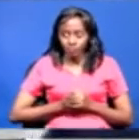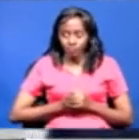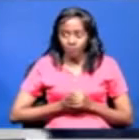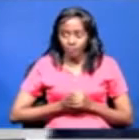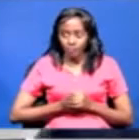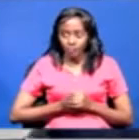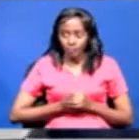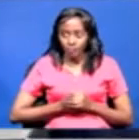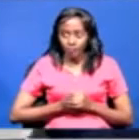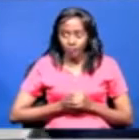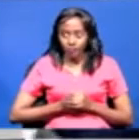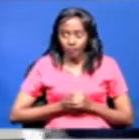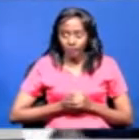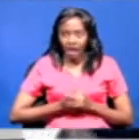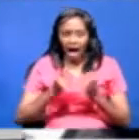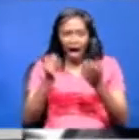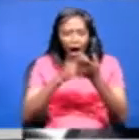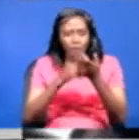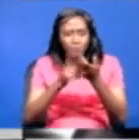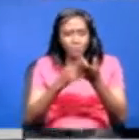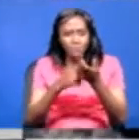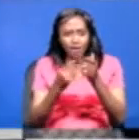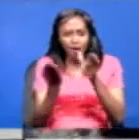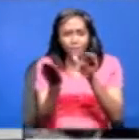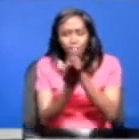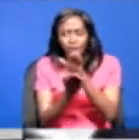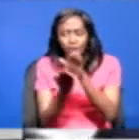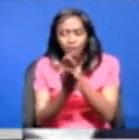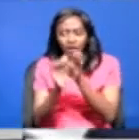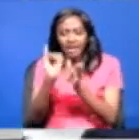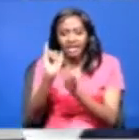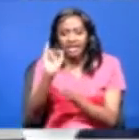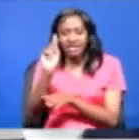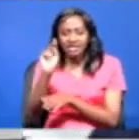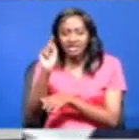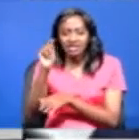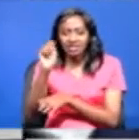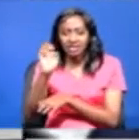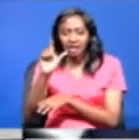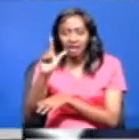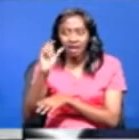filed? I'm not sure about the number, but I know that in total the interlocutory applications are roughly 20.